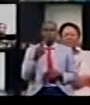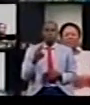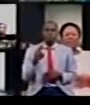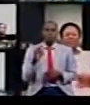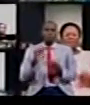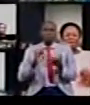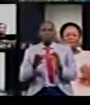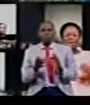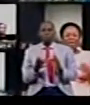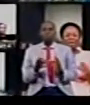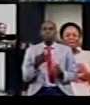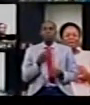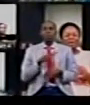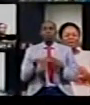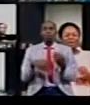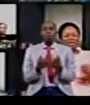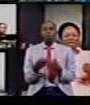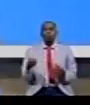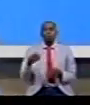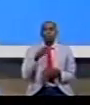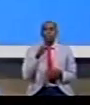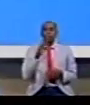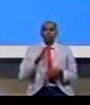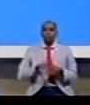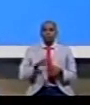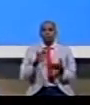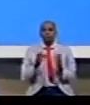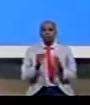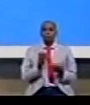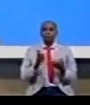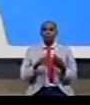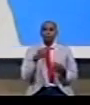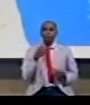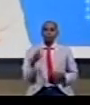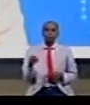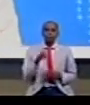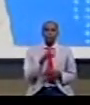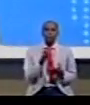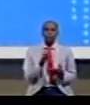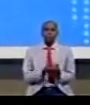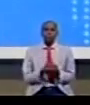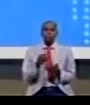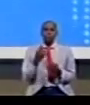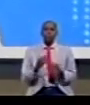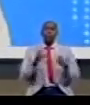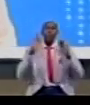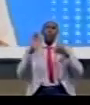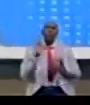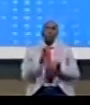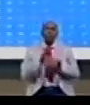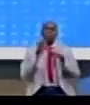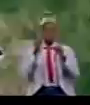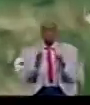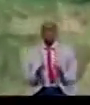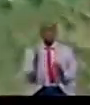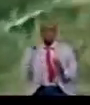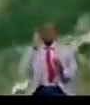countries, some other countries, you know, in Europe and all that, they have been experiencing terrible, terrible